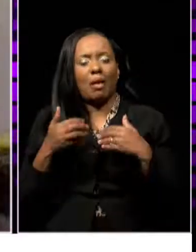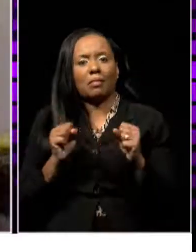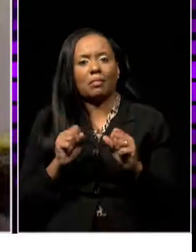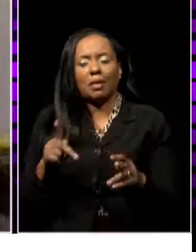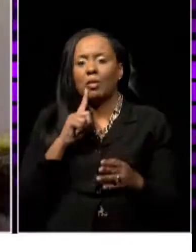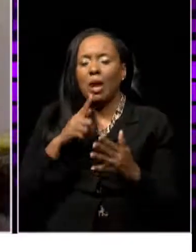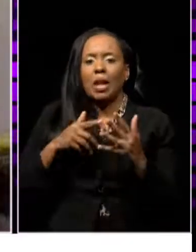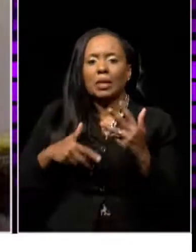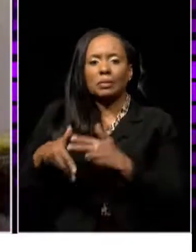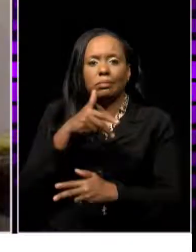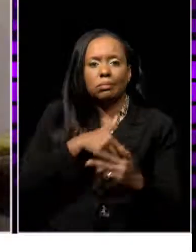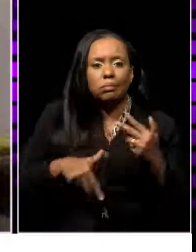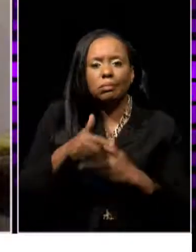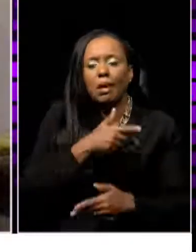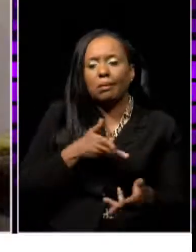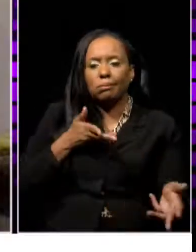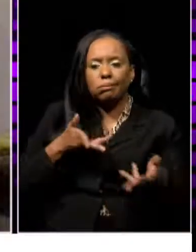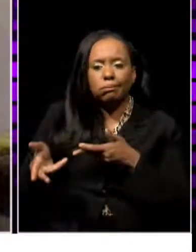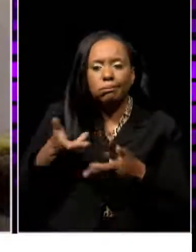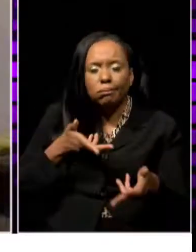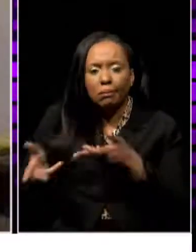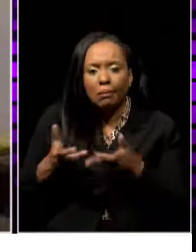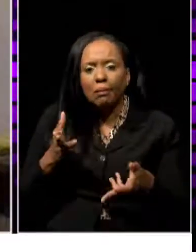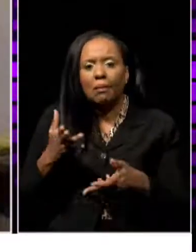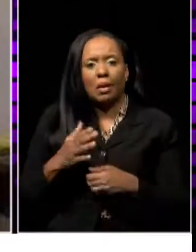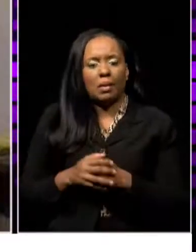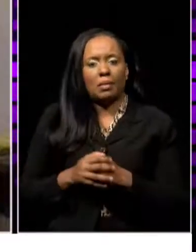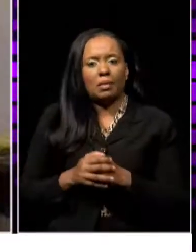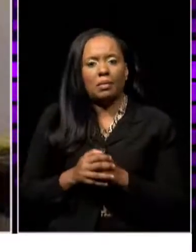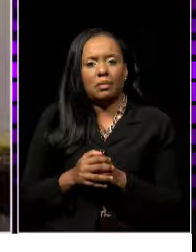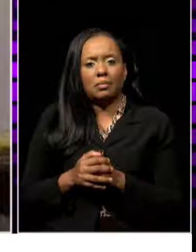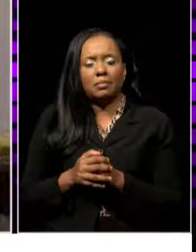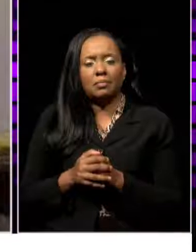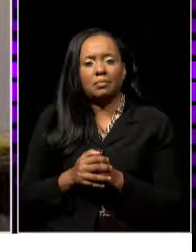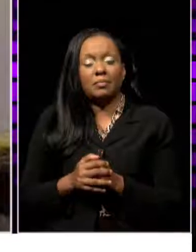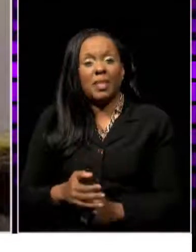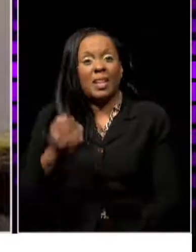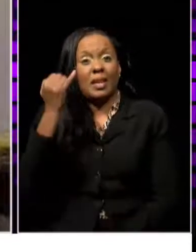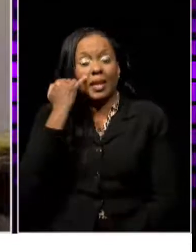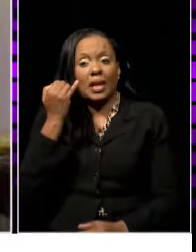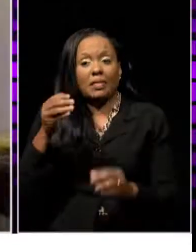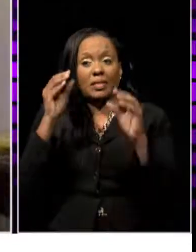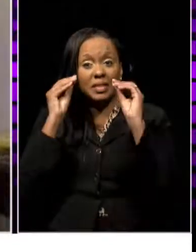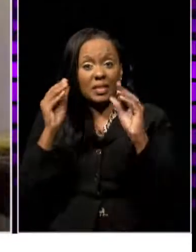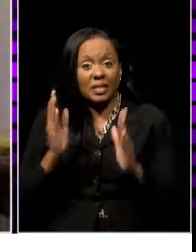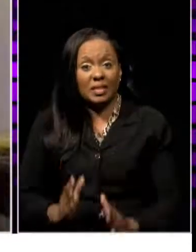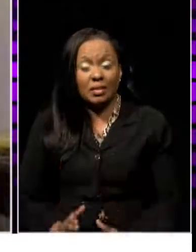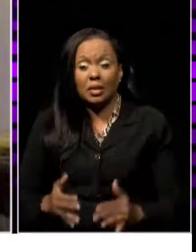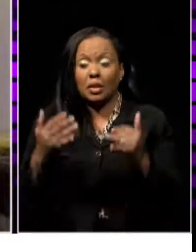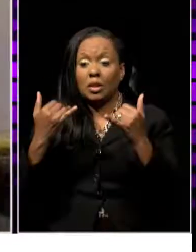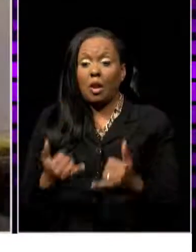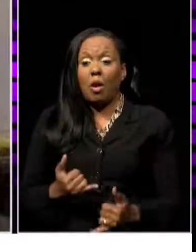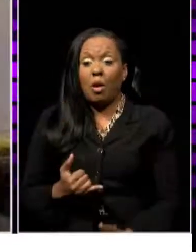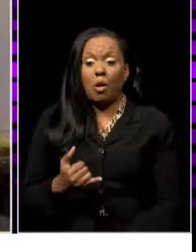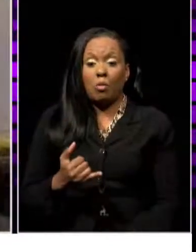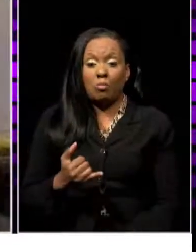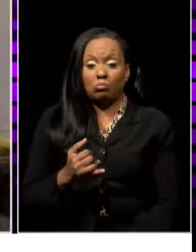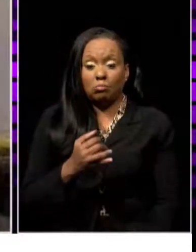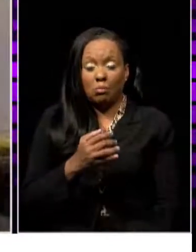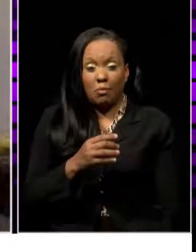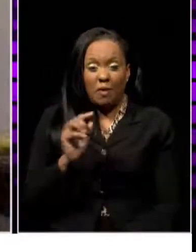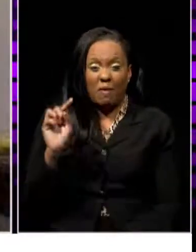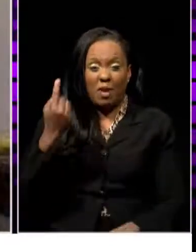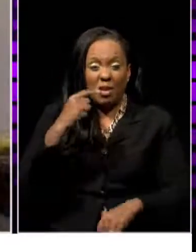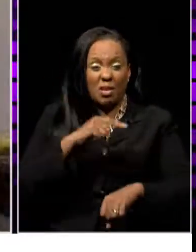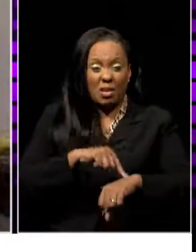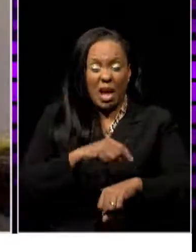with these students face to face in the last school year. For a teacher who is now in the early childhood environment, who is now getting to